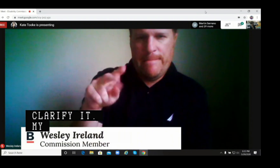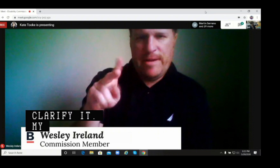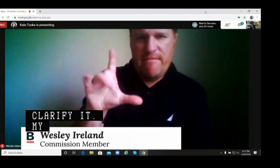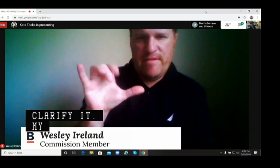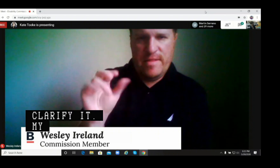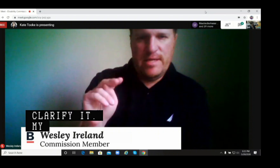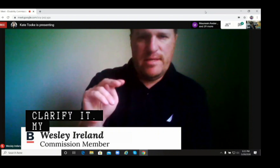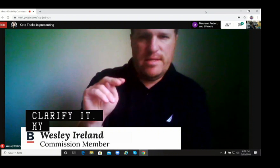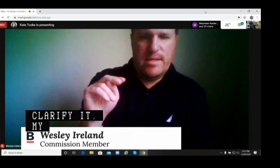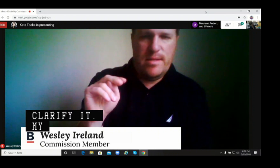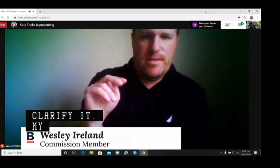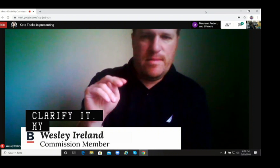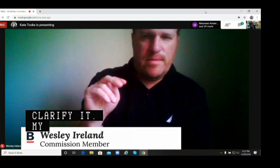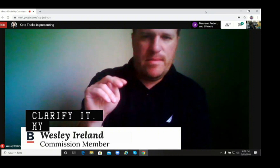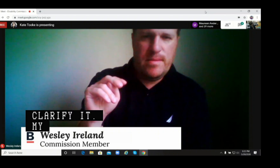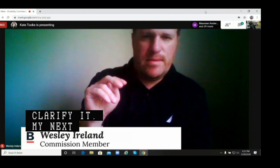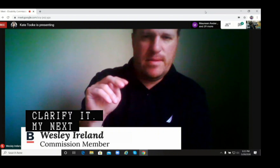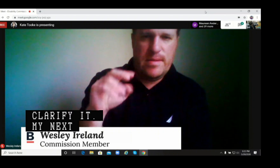is the